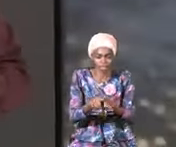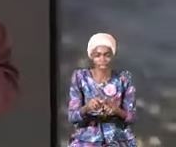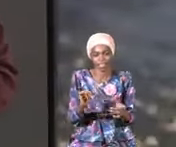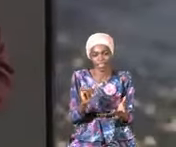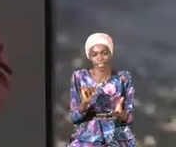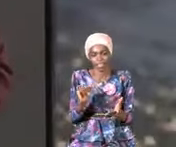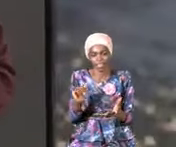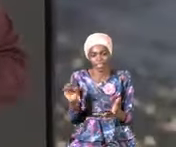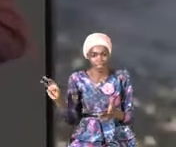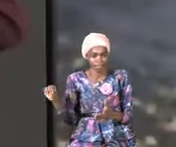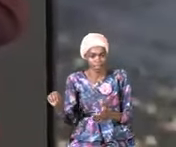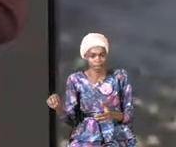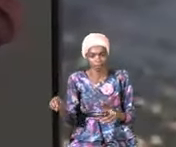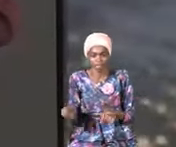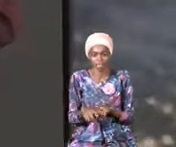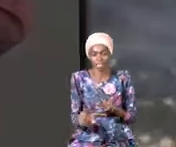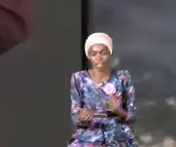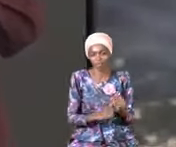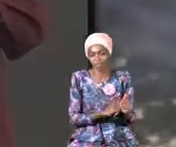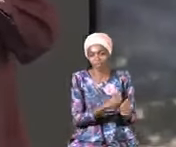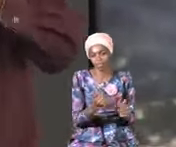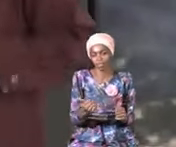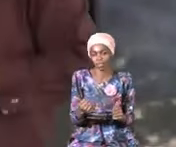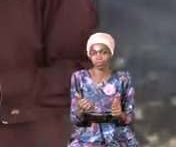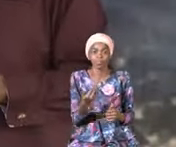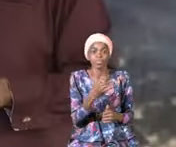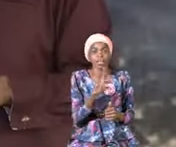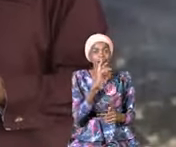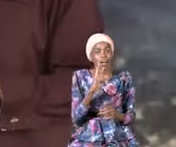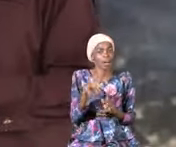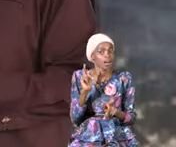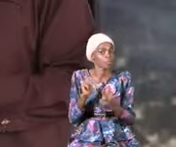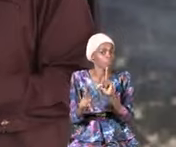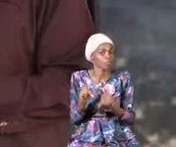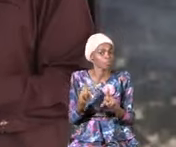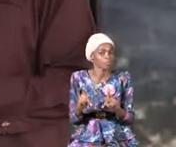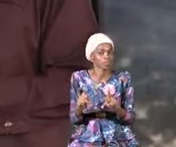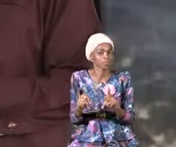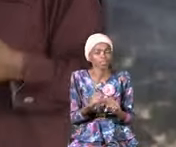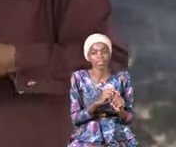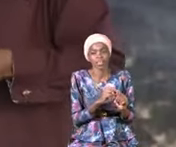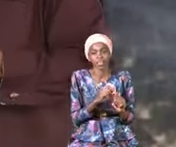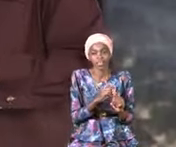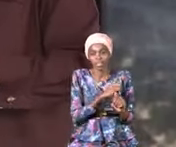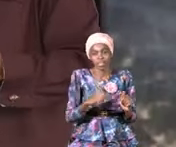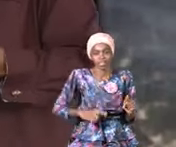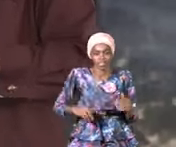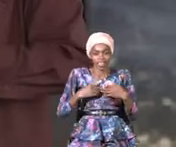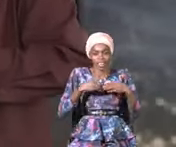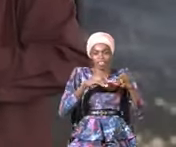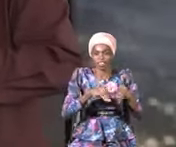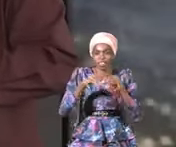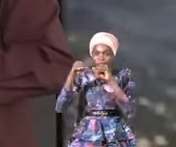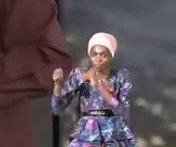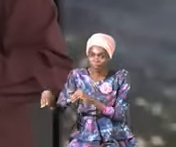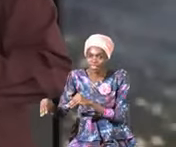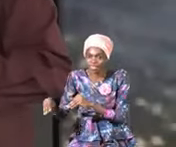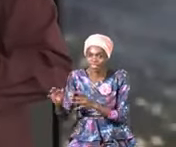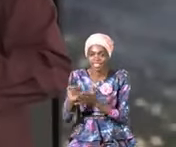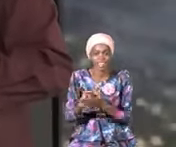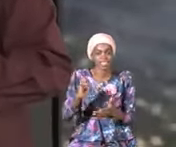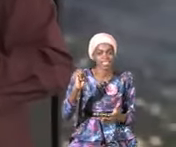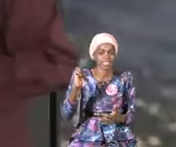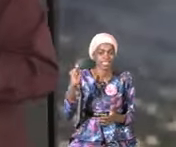the others. You know, there are people, the Lord had put that eaglet,